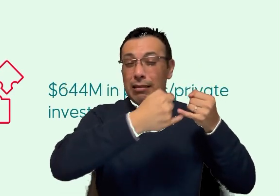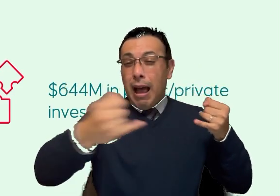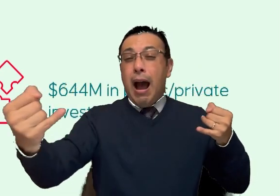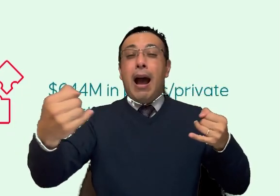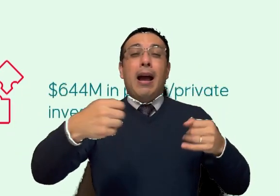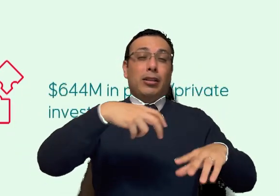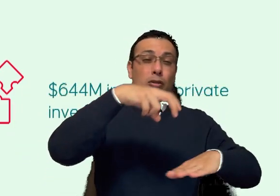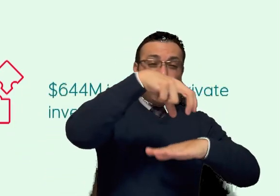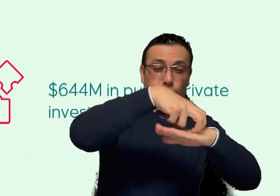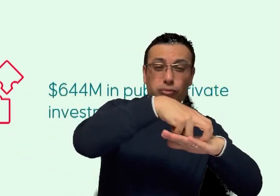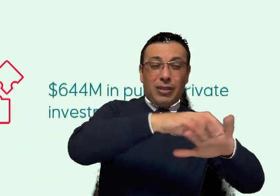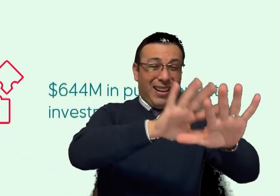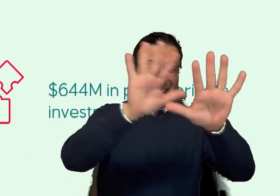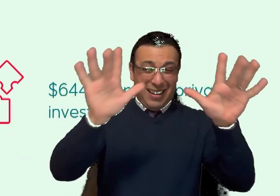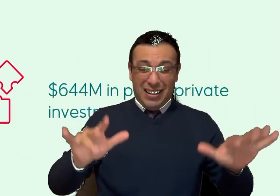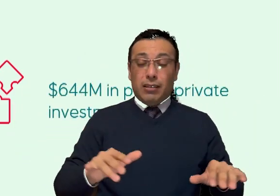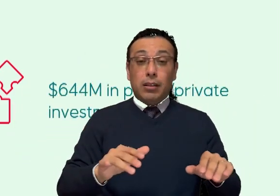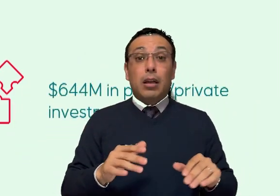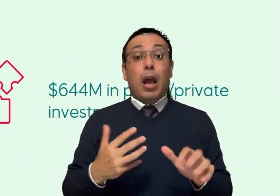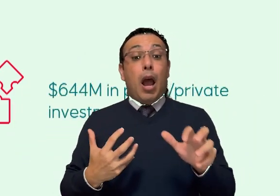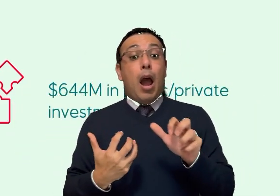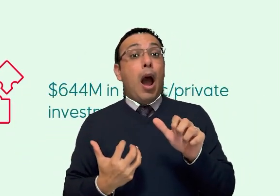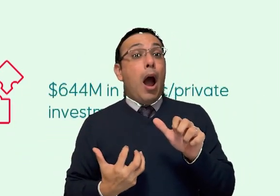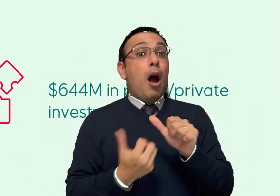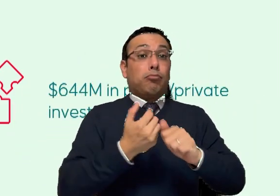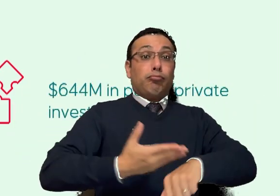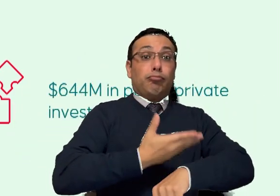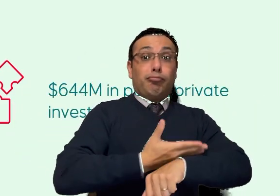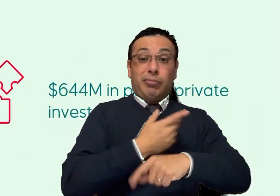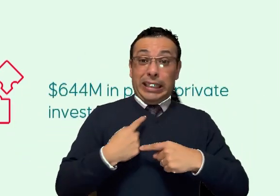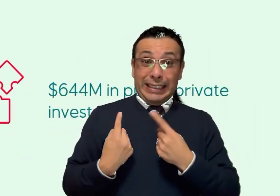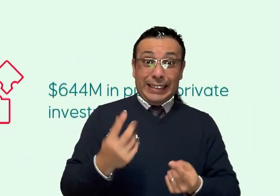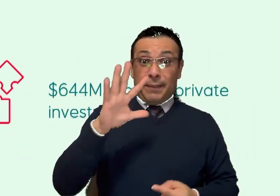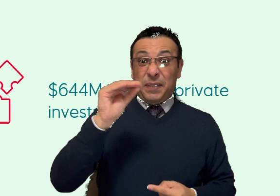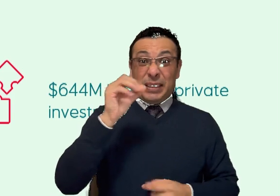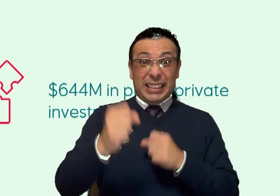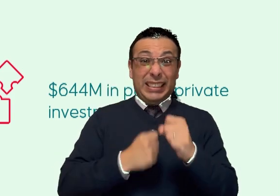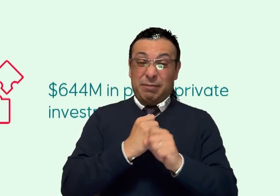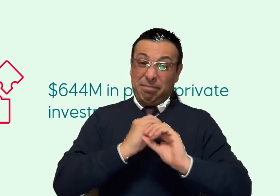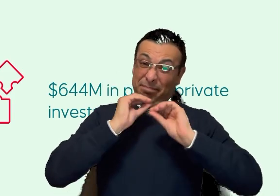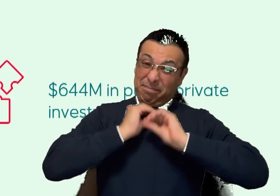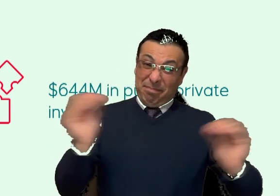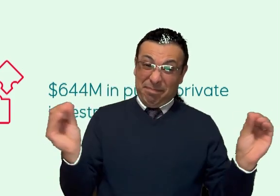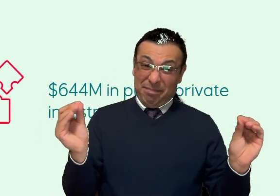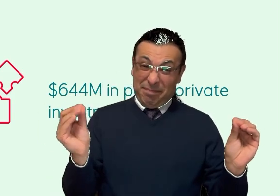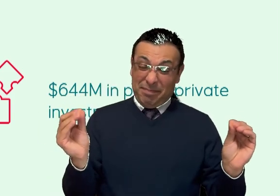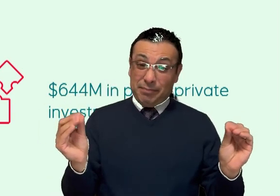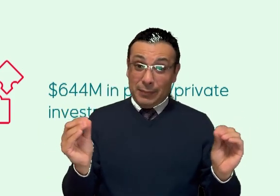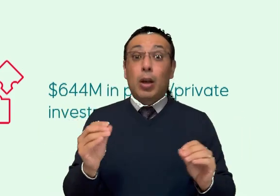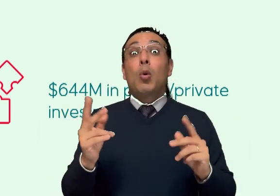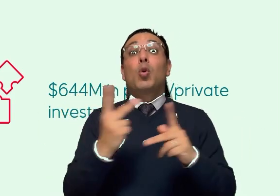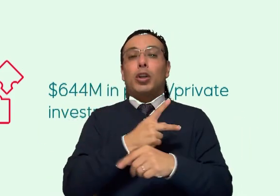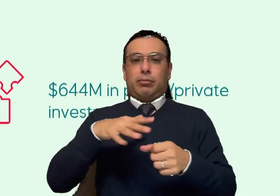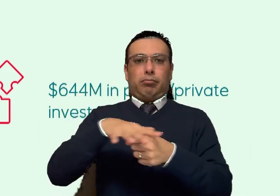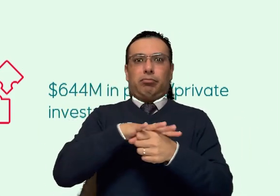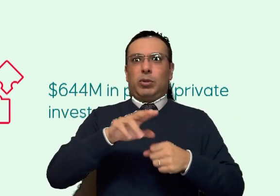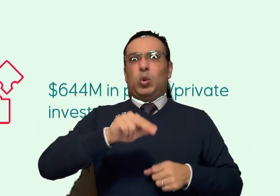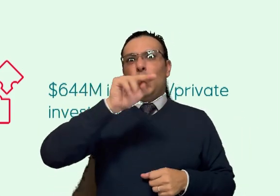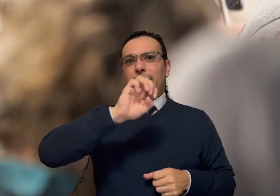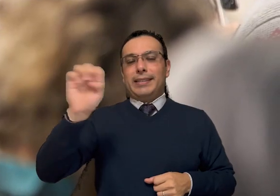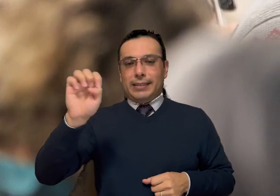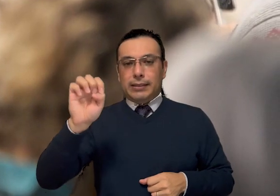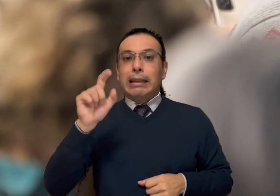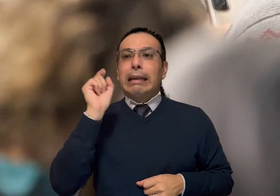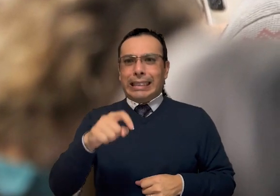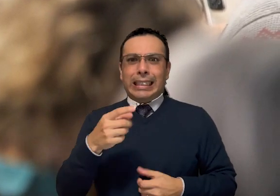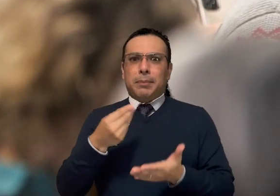has not been systematically updated or modernized in the past 50 years. The grid, and particularly so in our region, is in need of investment